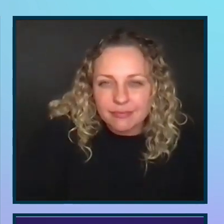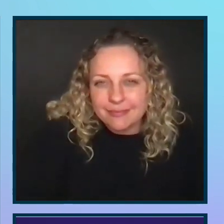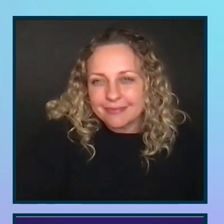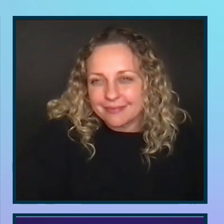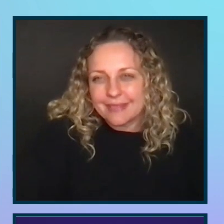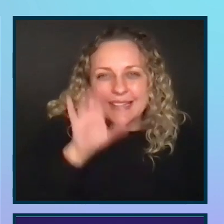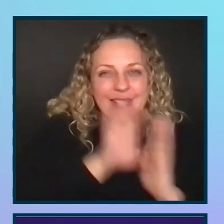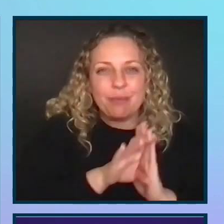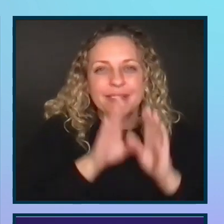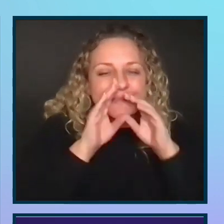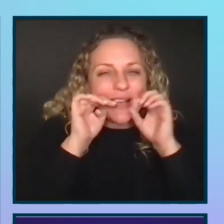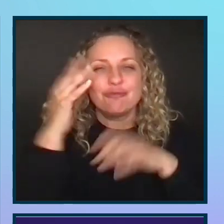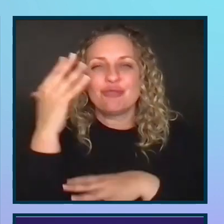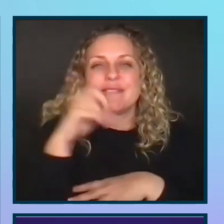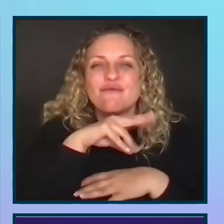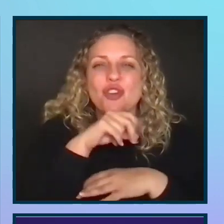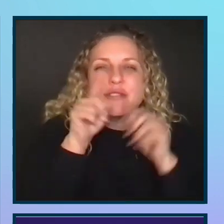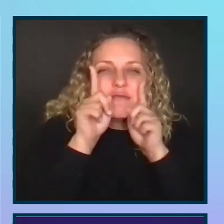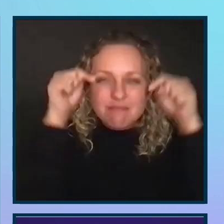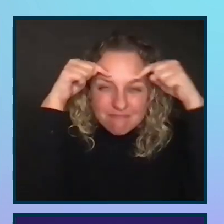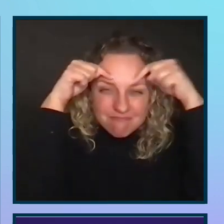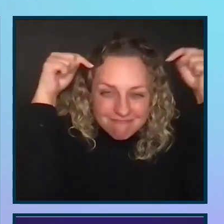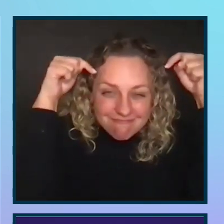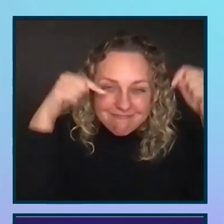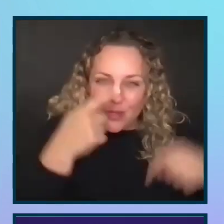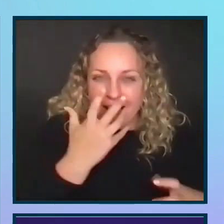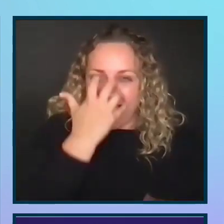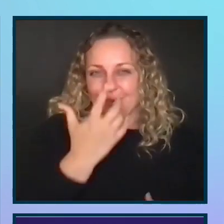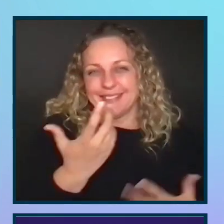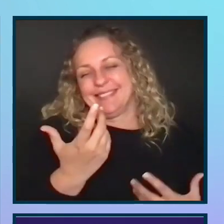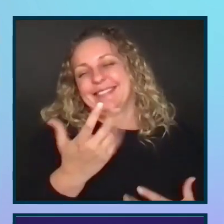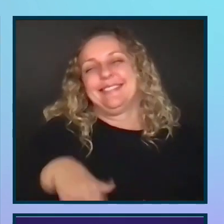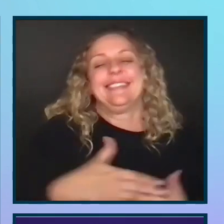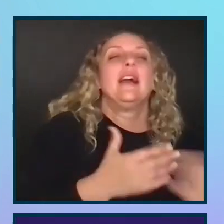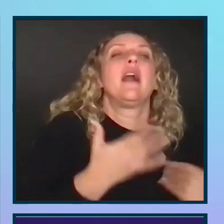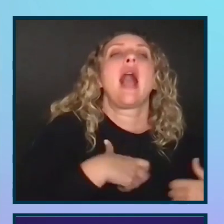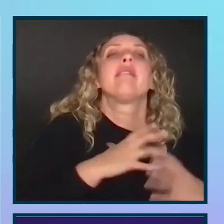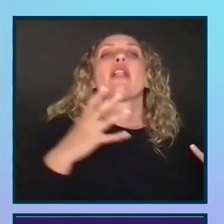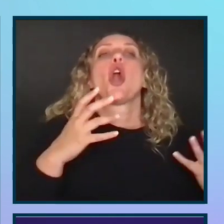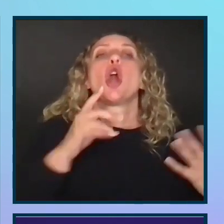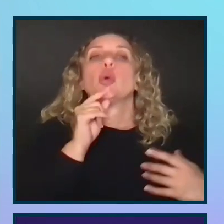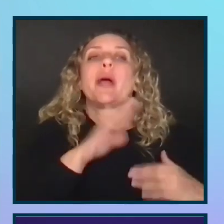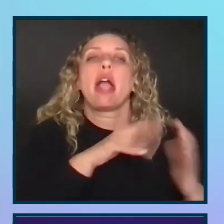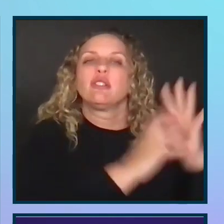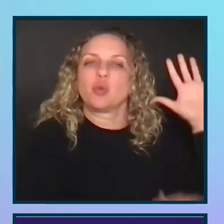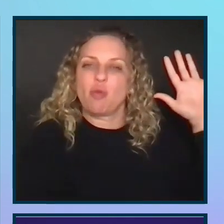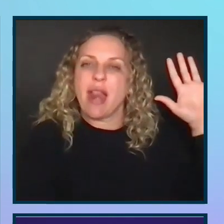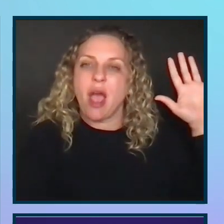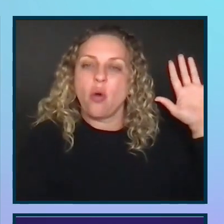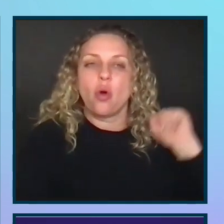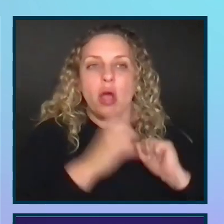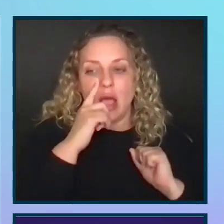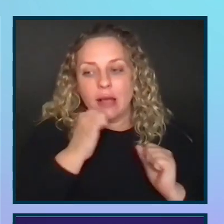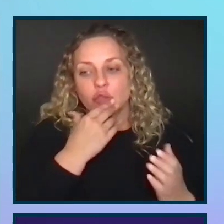image of a smiling tree frog, and now he has angry eyebrows. I don't think it's good. I have a large tweet on the screen right now that